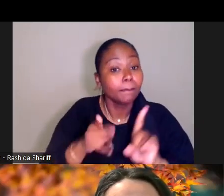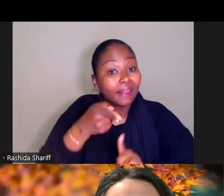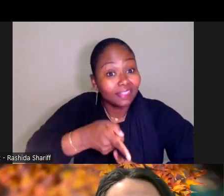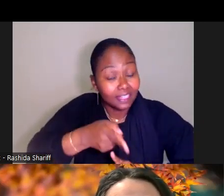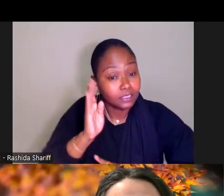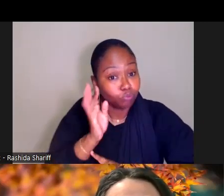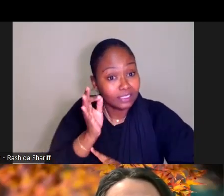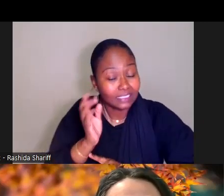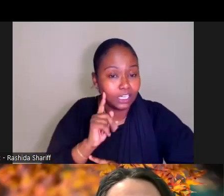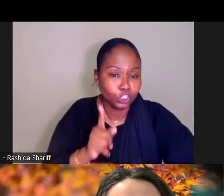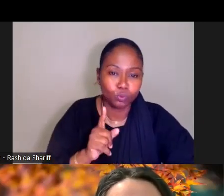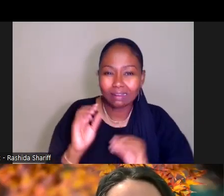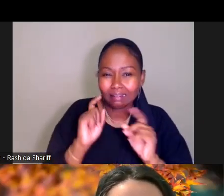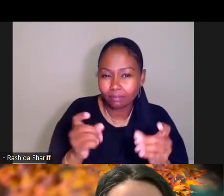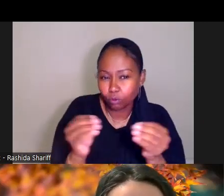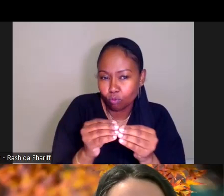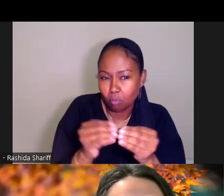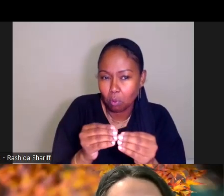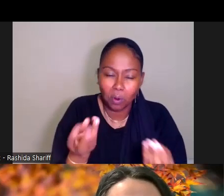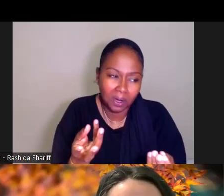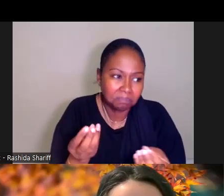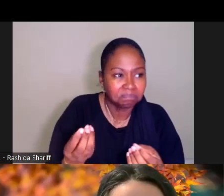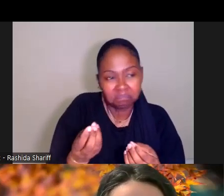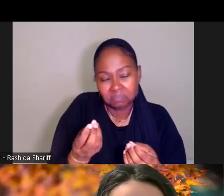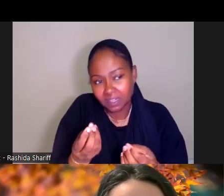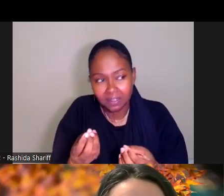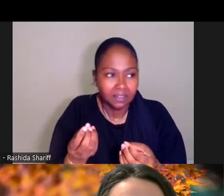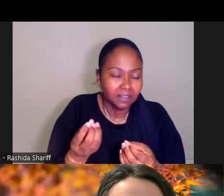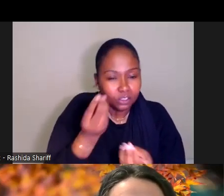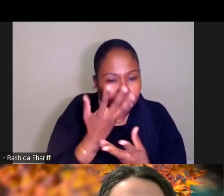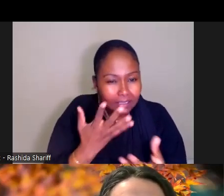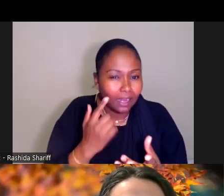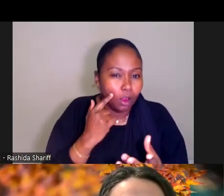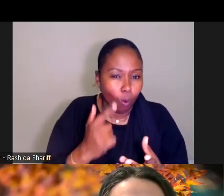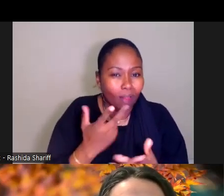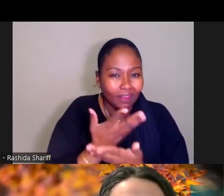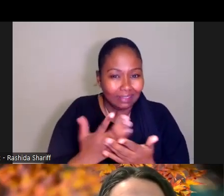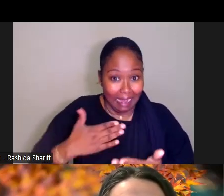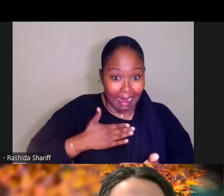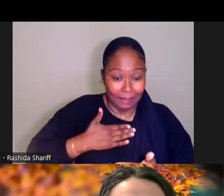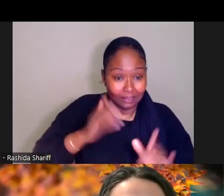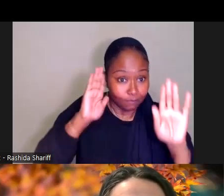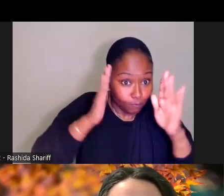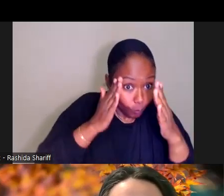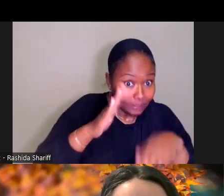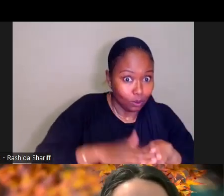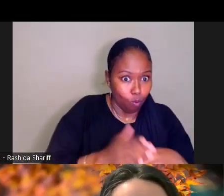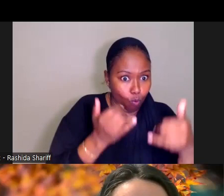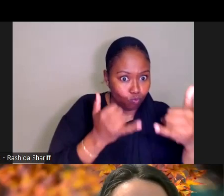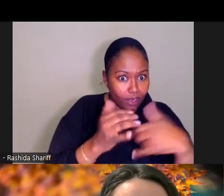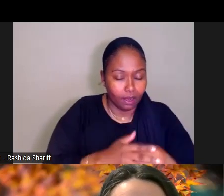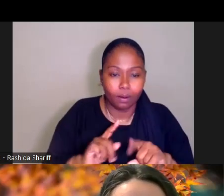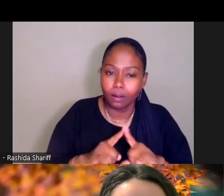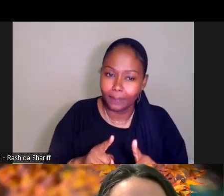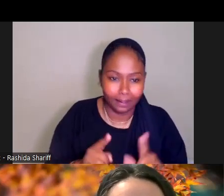presentation will more give you an area of like some high level areas that I'm focusing on. But again, there's a mountain